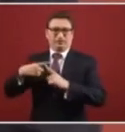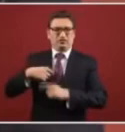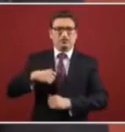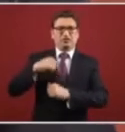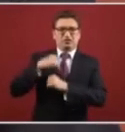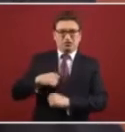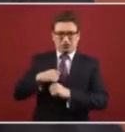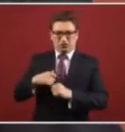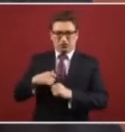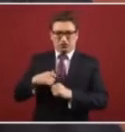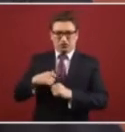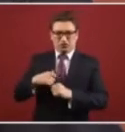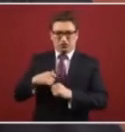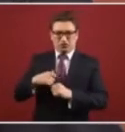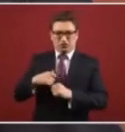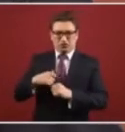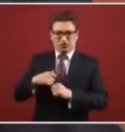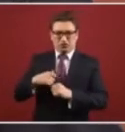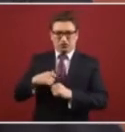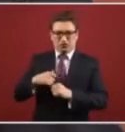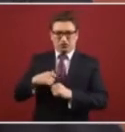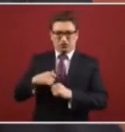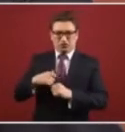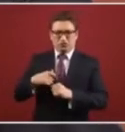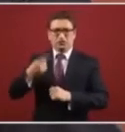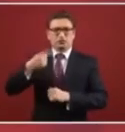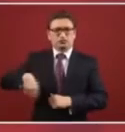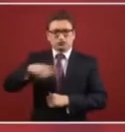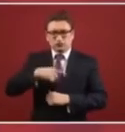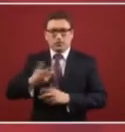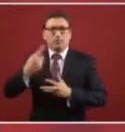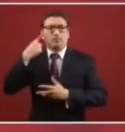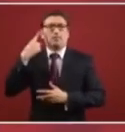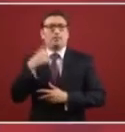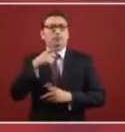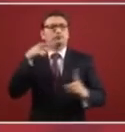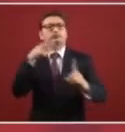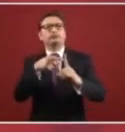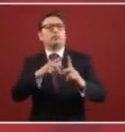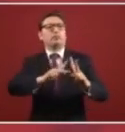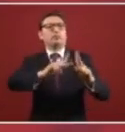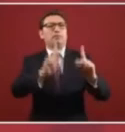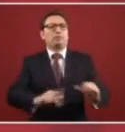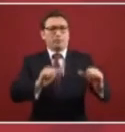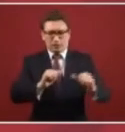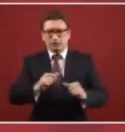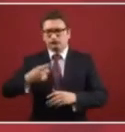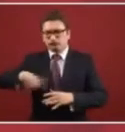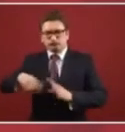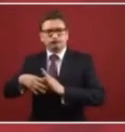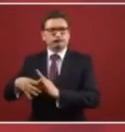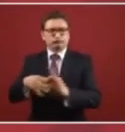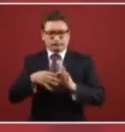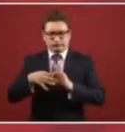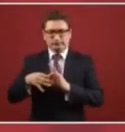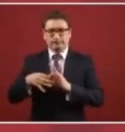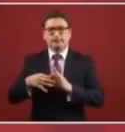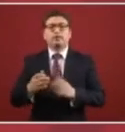garantizar la paz. In guaranteeing peace. Que se atienda